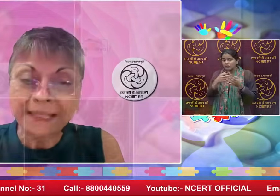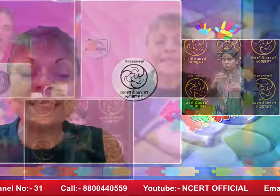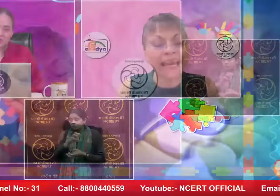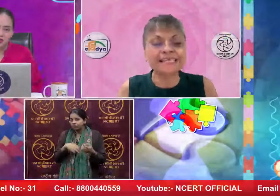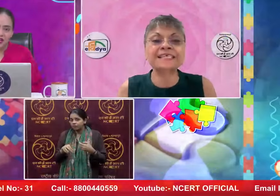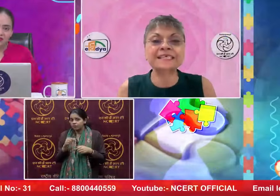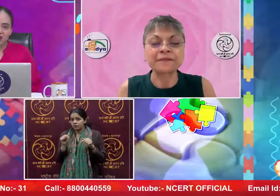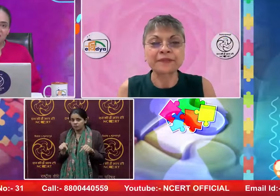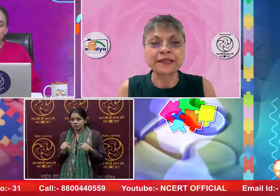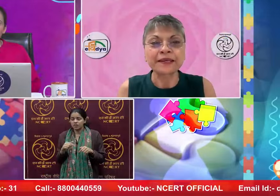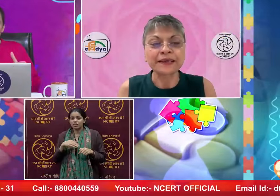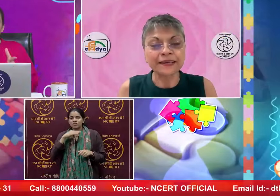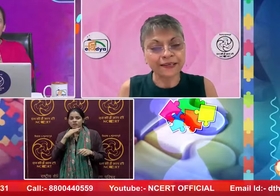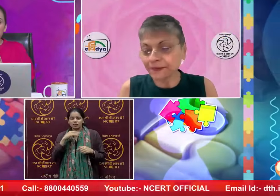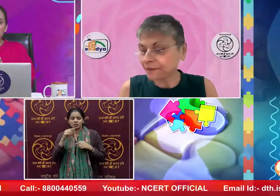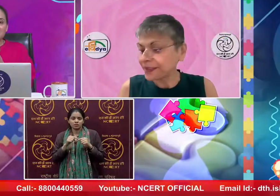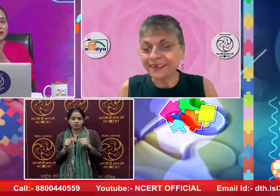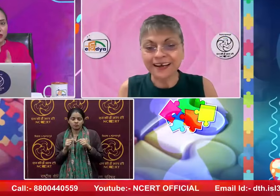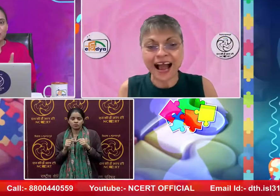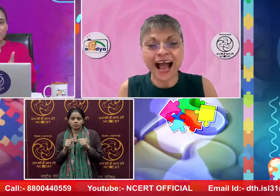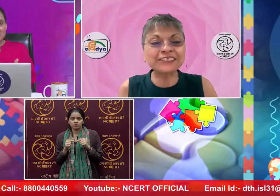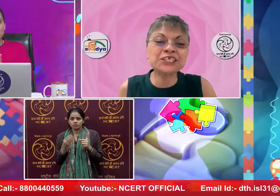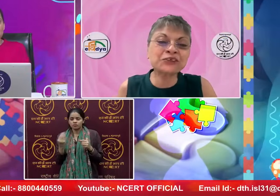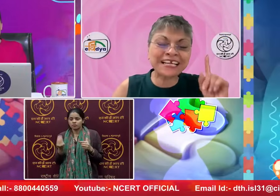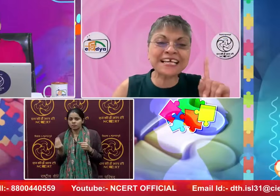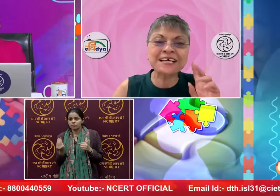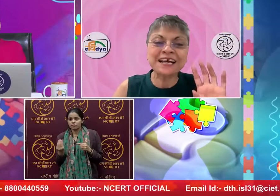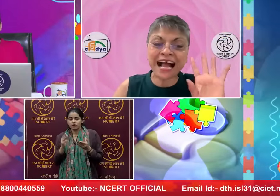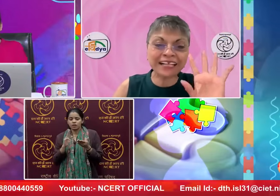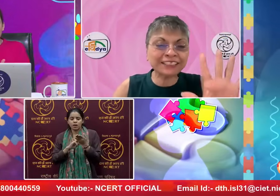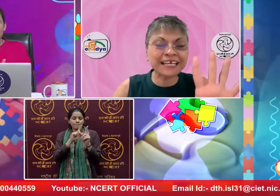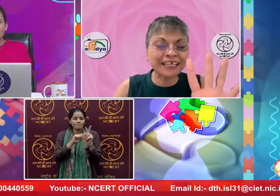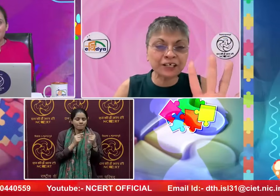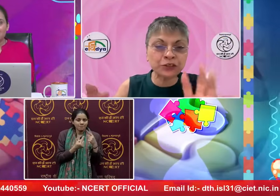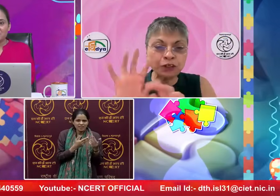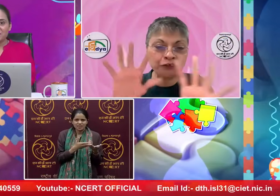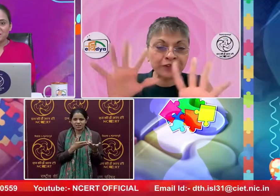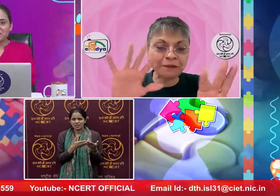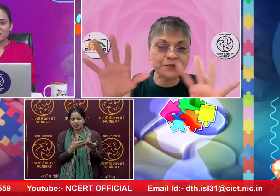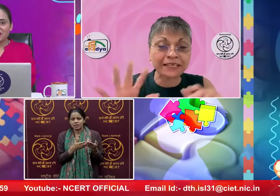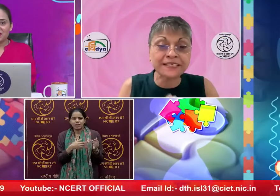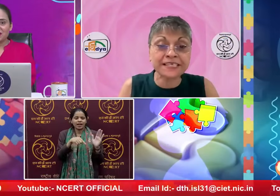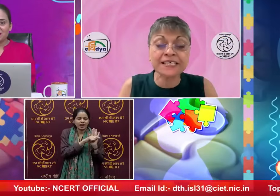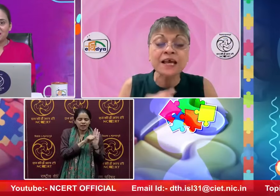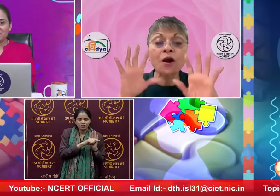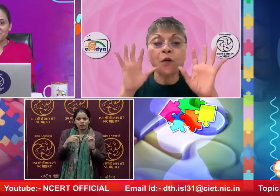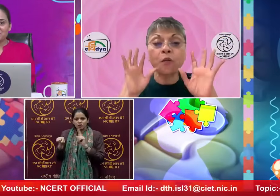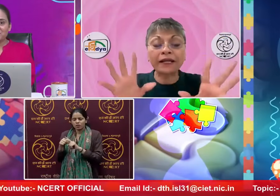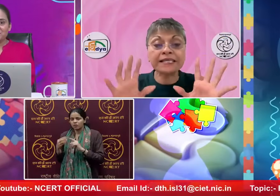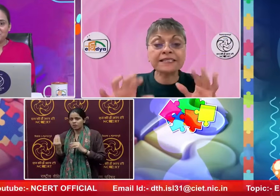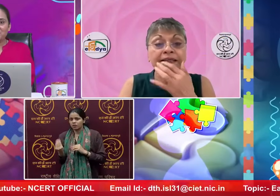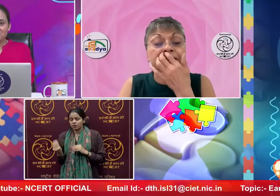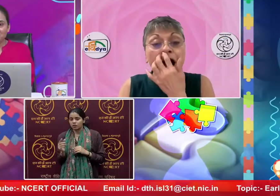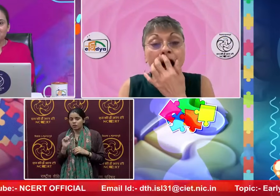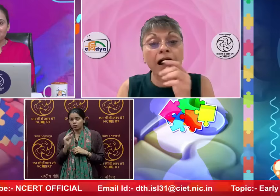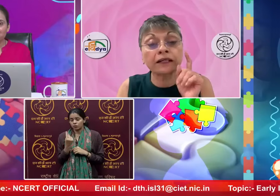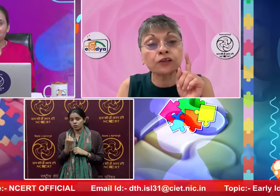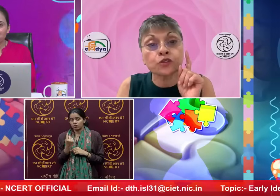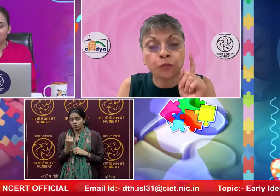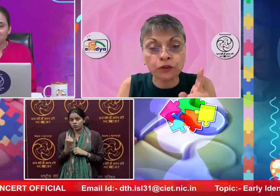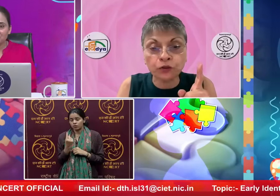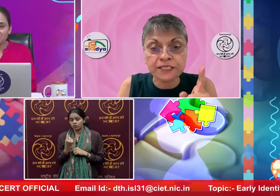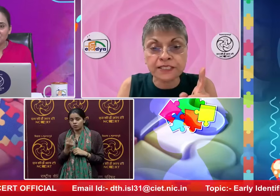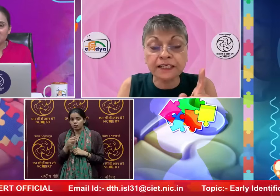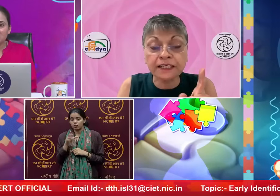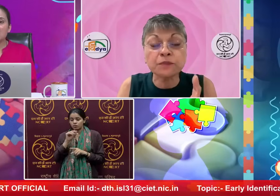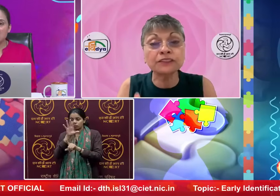Ma'am, we know we do not have enough time left, but there are few myths and few facts. Yeah. Certain sentences. One is that it is harder to